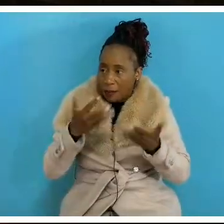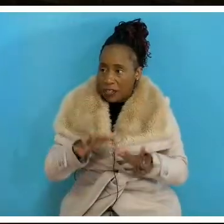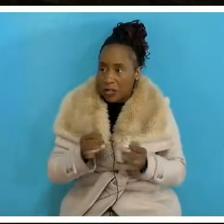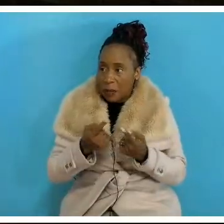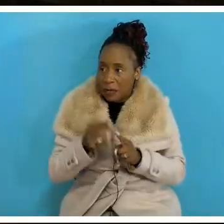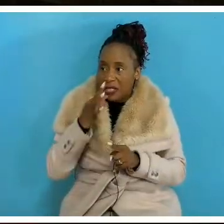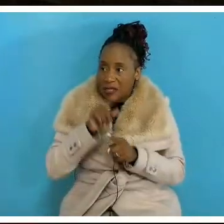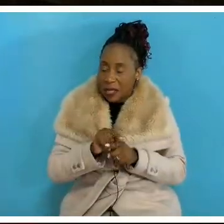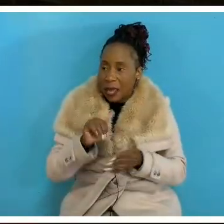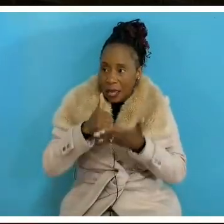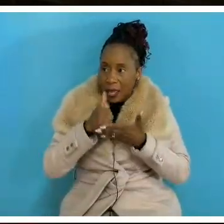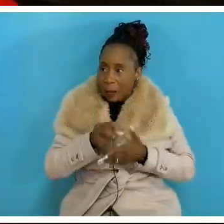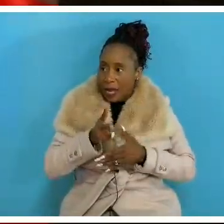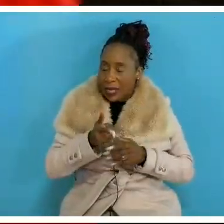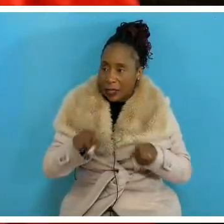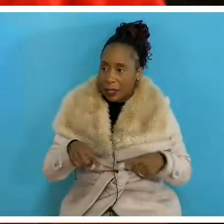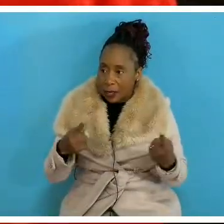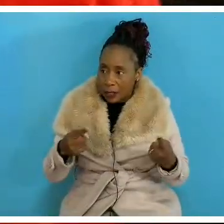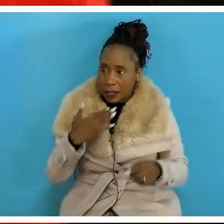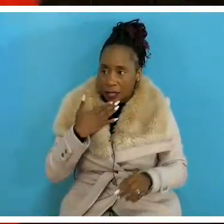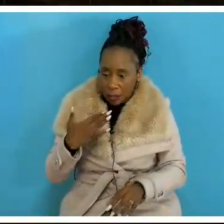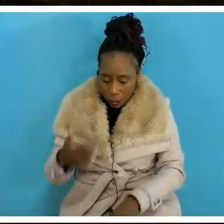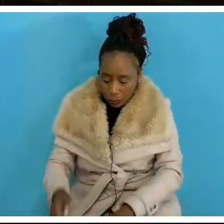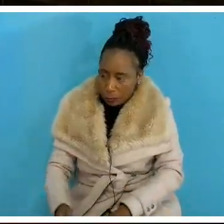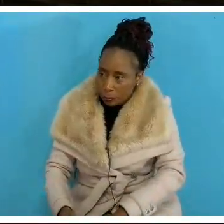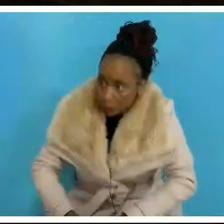can't help again. Thank you.